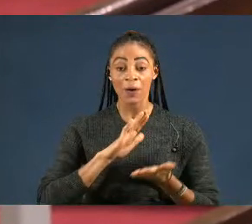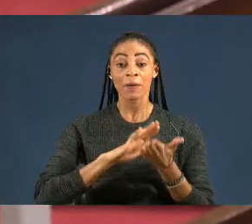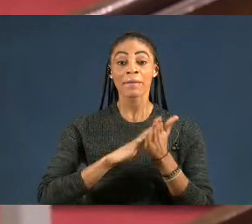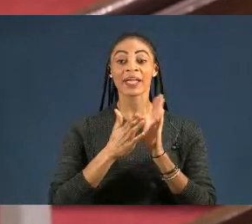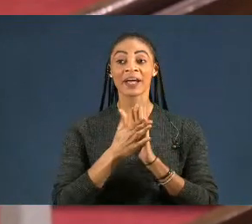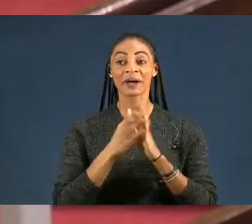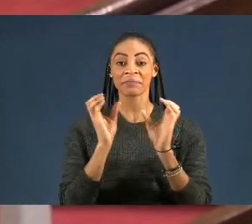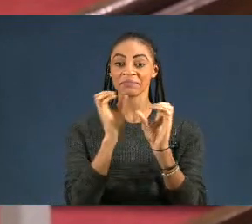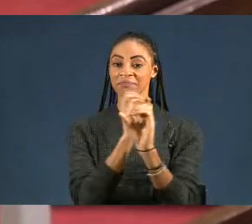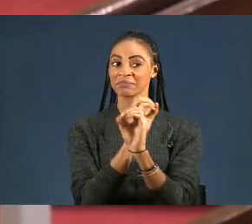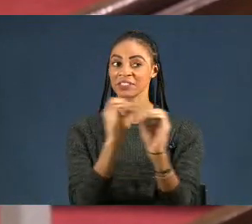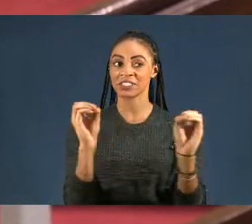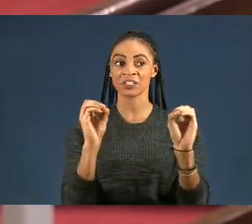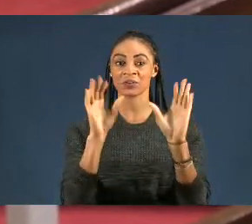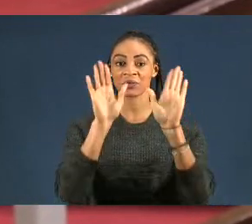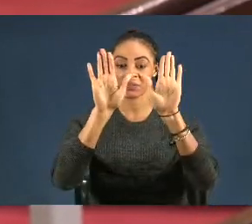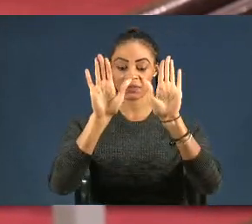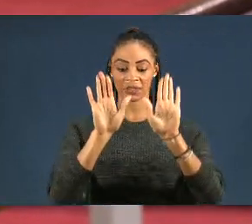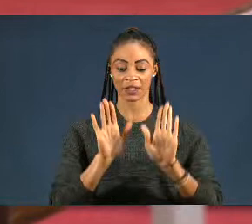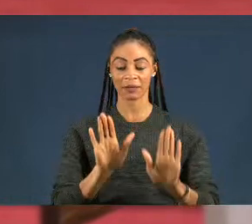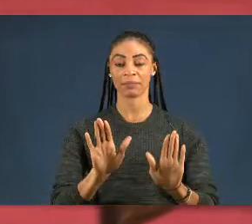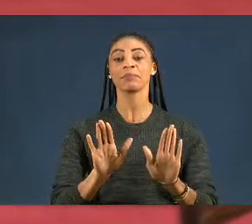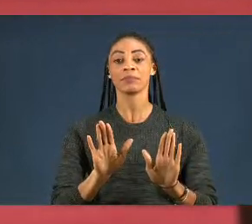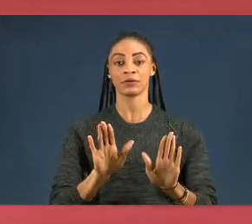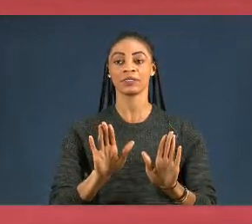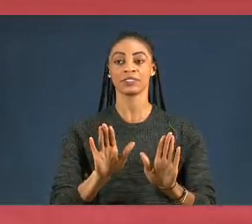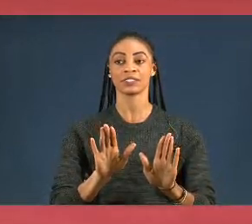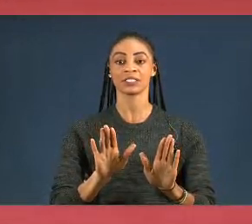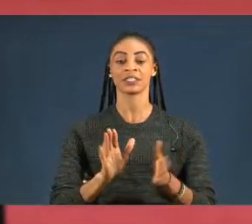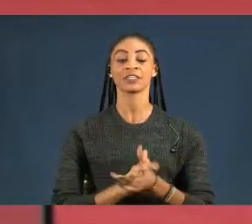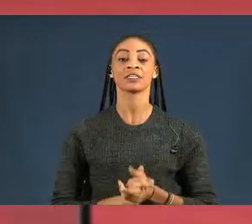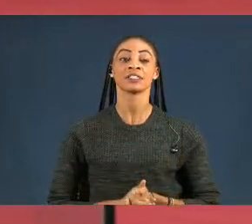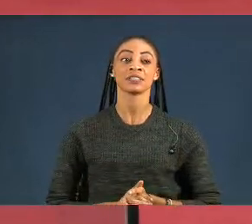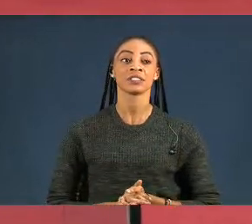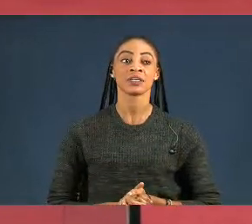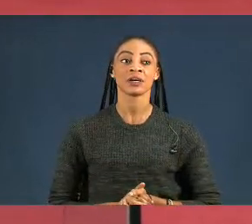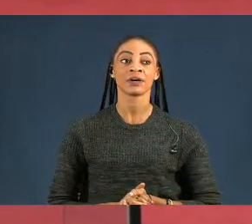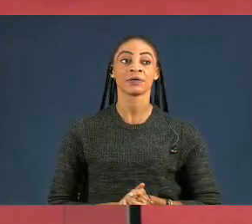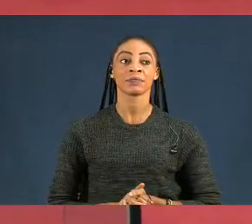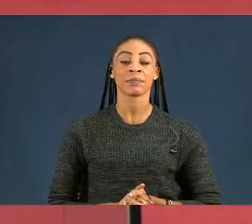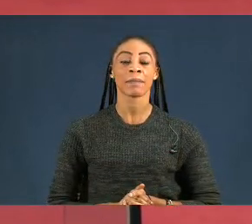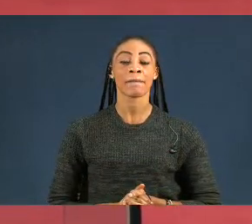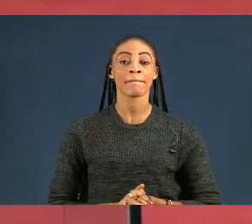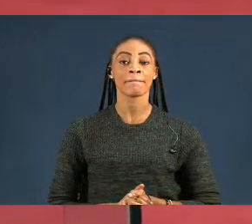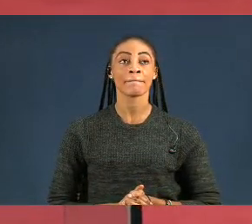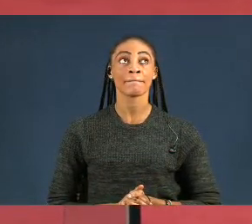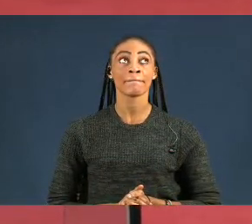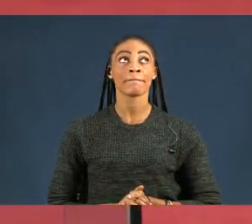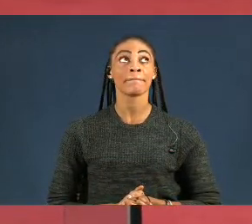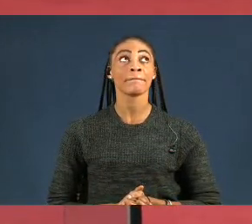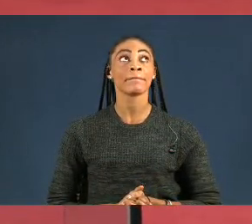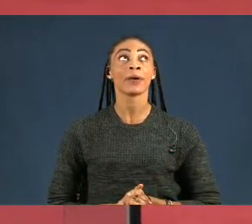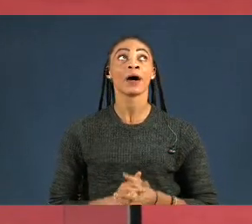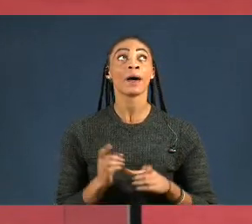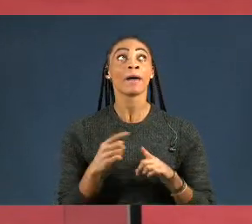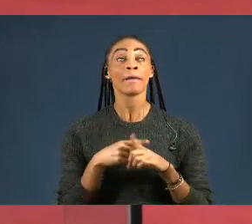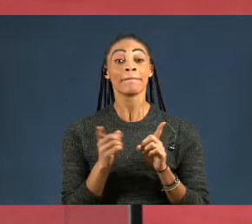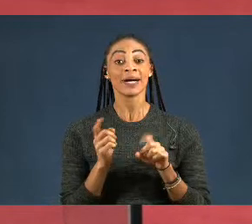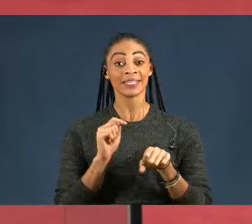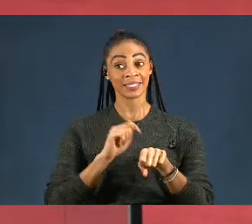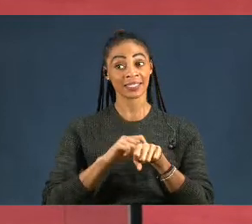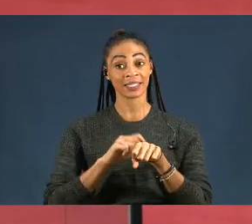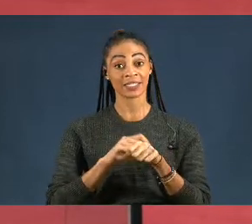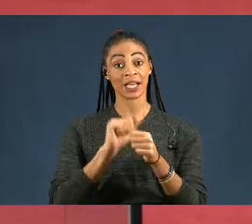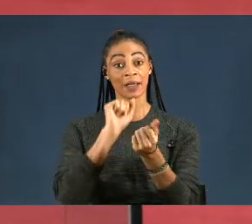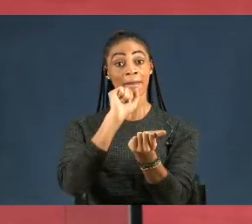nothing. We are being asked to do what we cannot do. But when Paul is